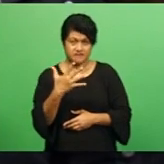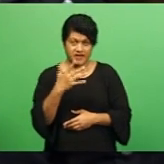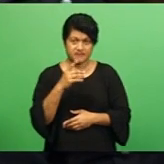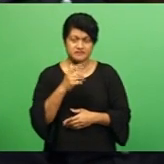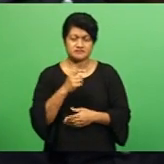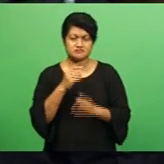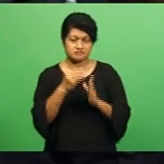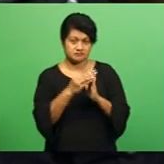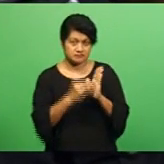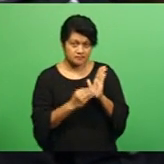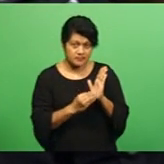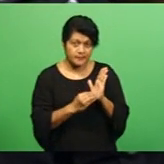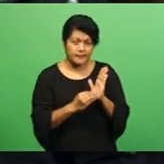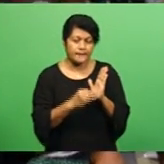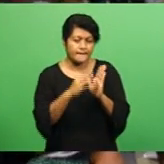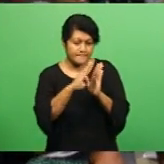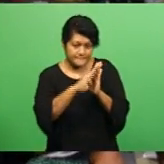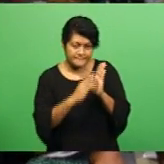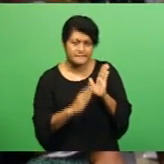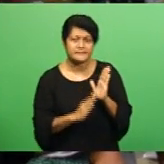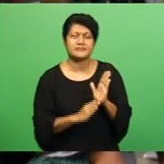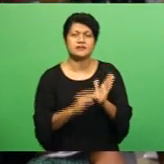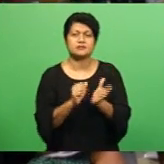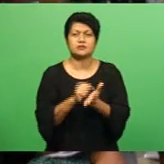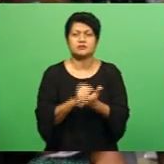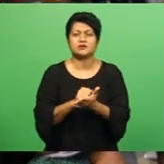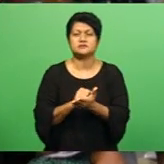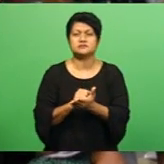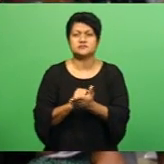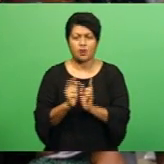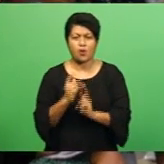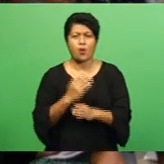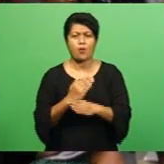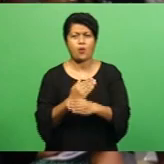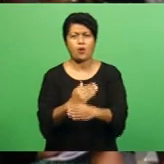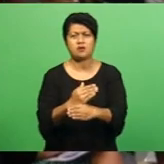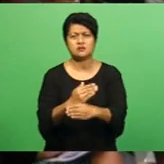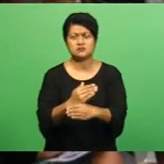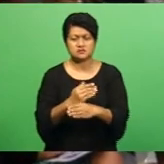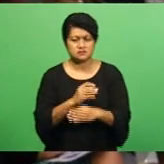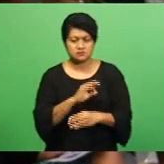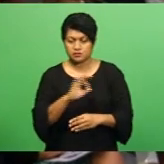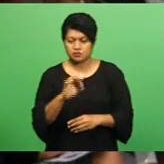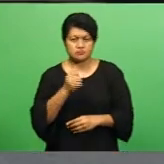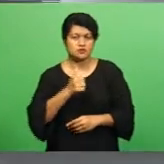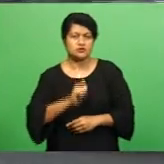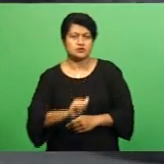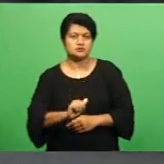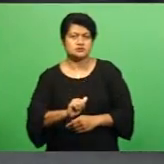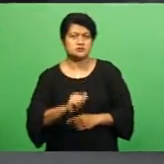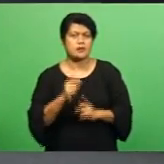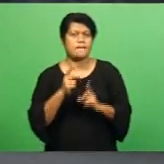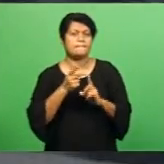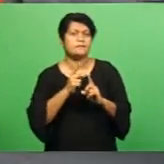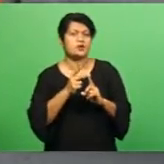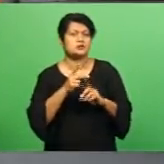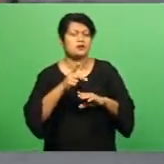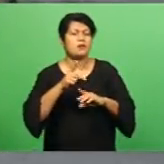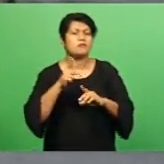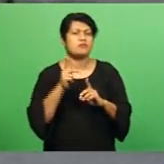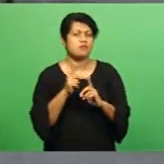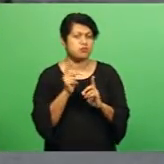to the formulation of the bill. Seruiratu adds that the work on the bill should not be used as a political point-scoring